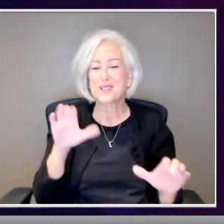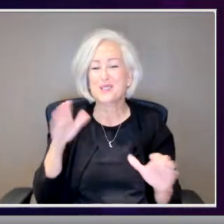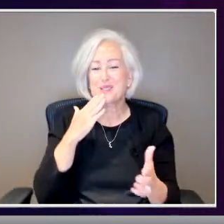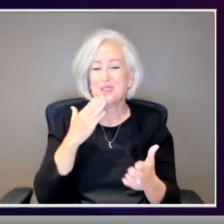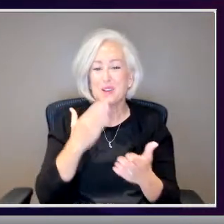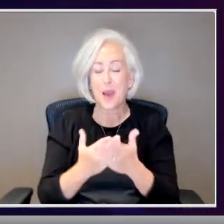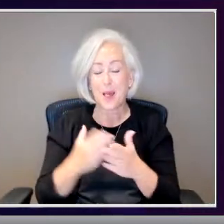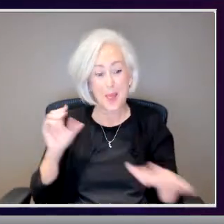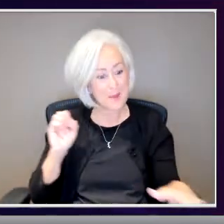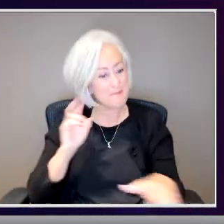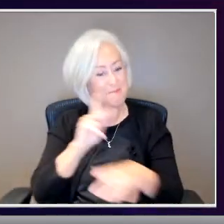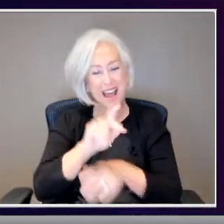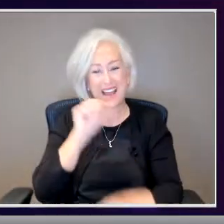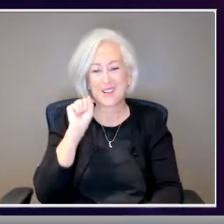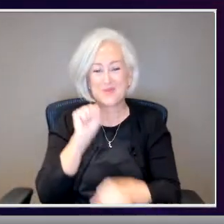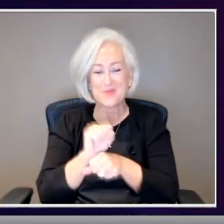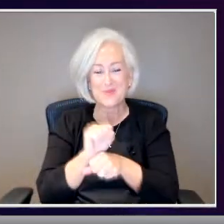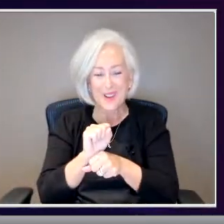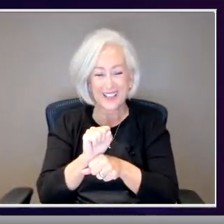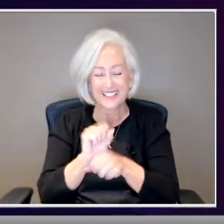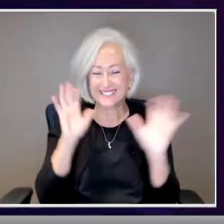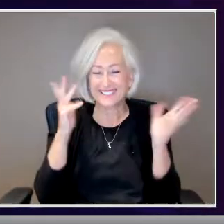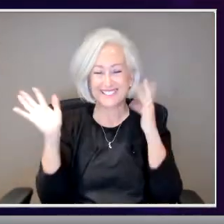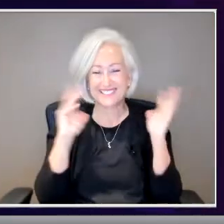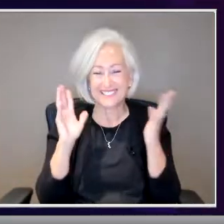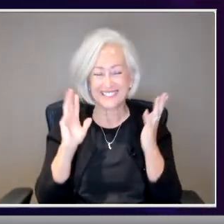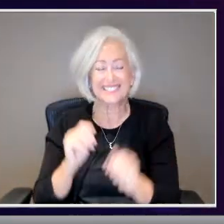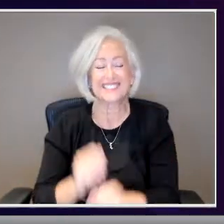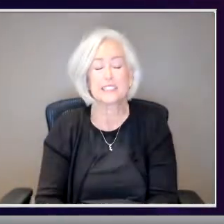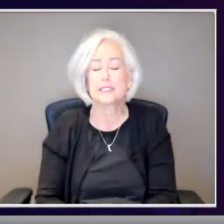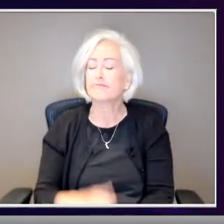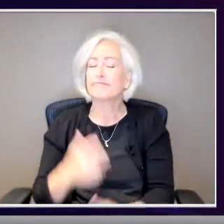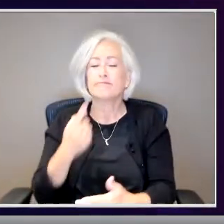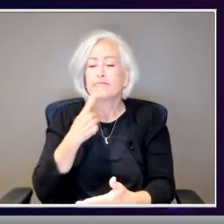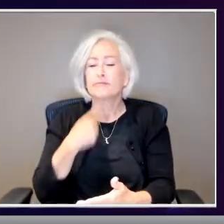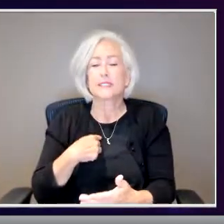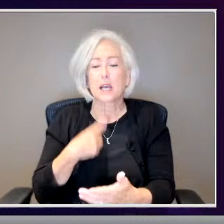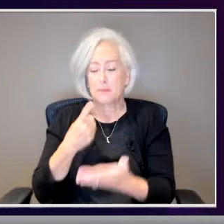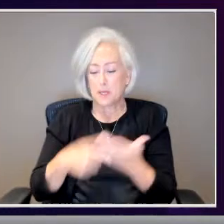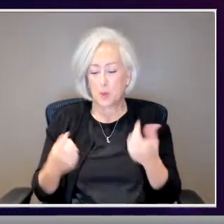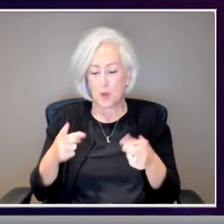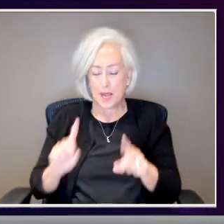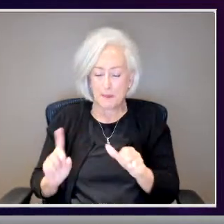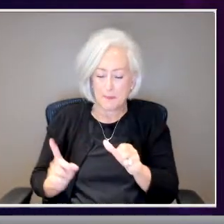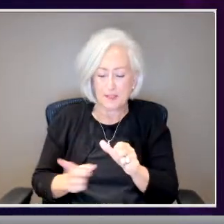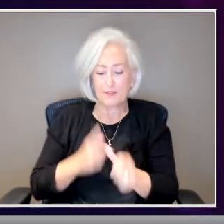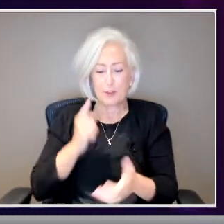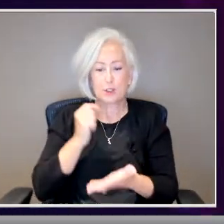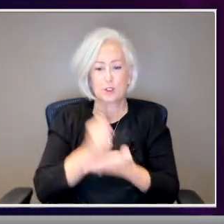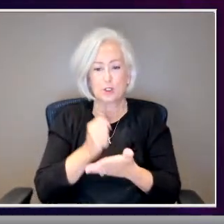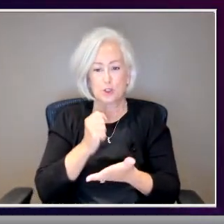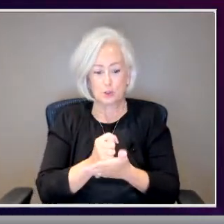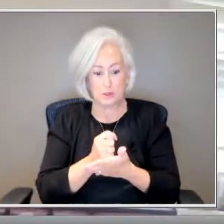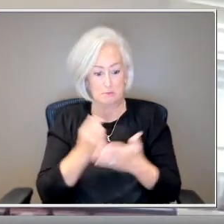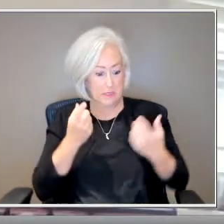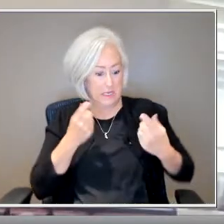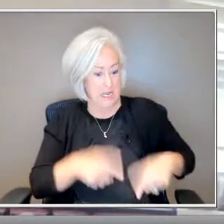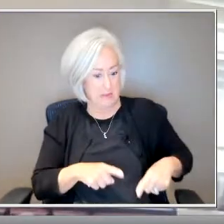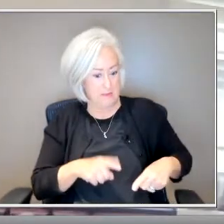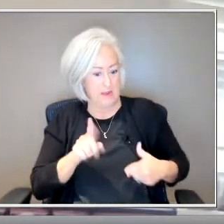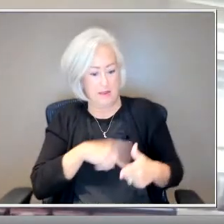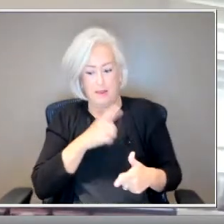work, even better. So what happened during your first treatment for cancer that then led you to see Dr. Porter?